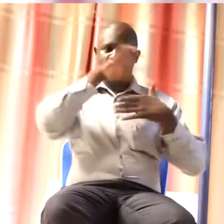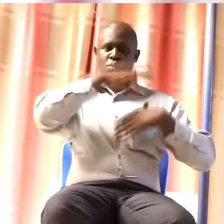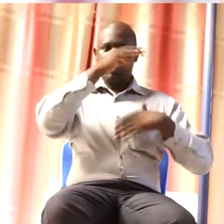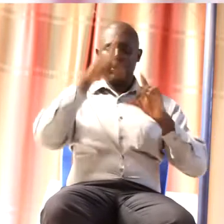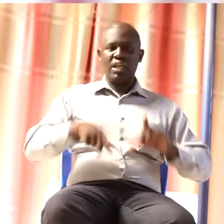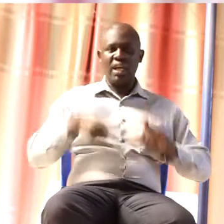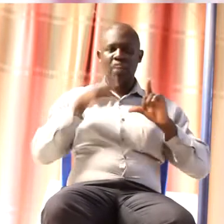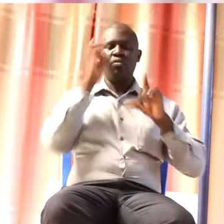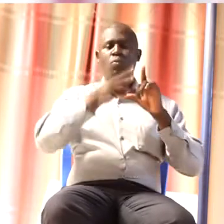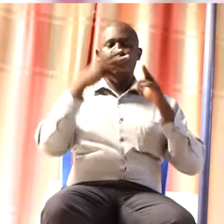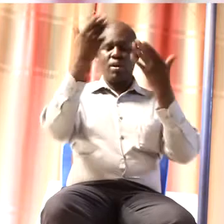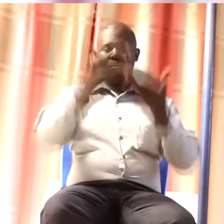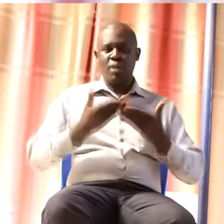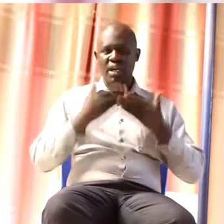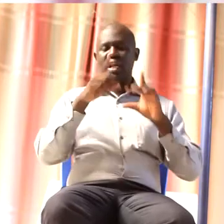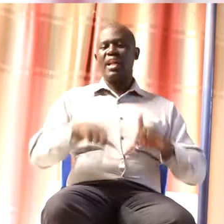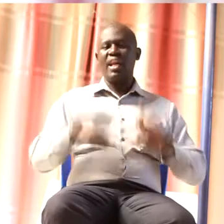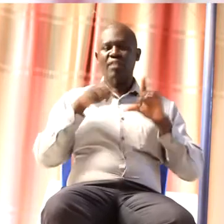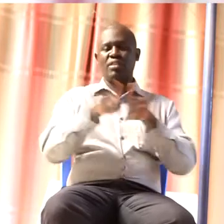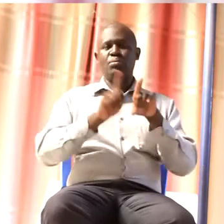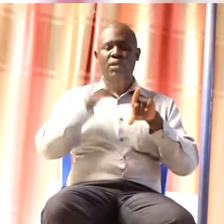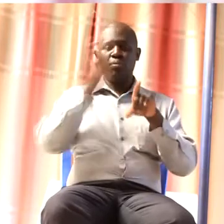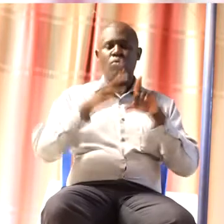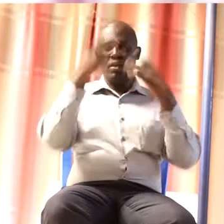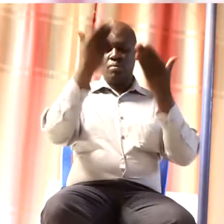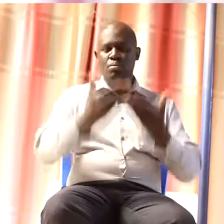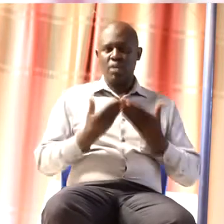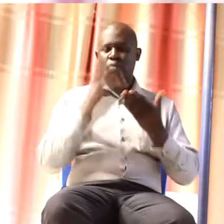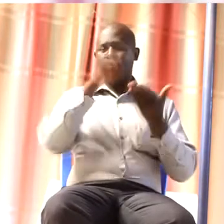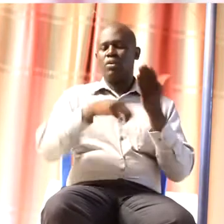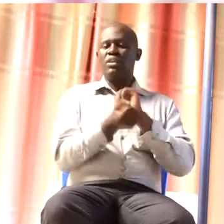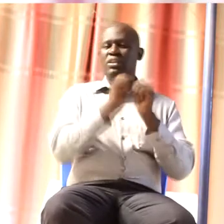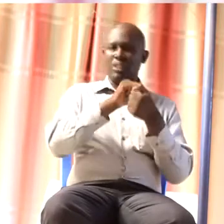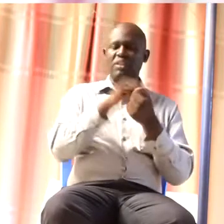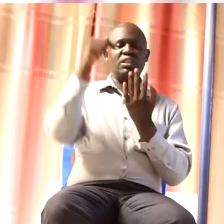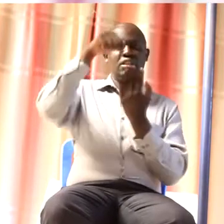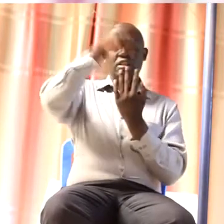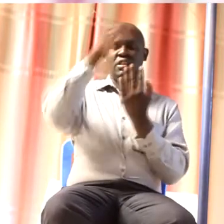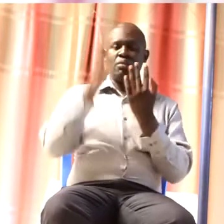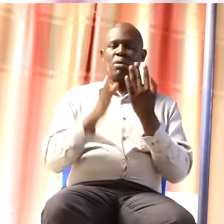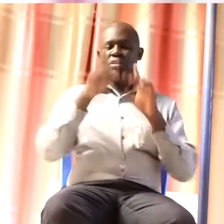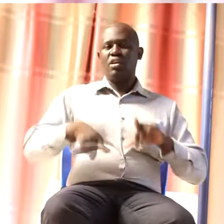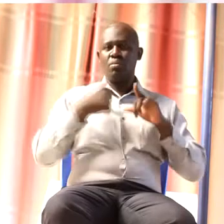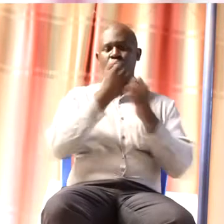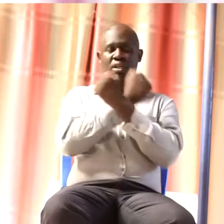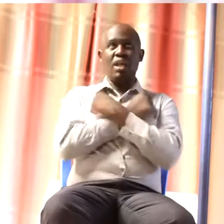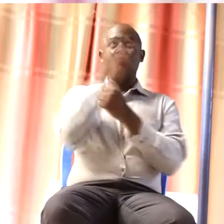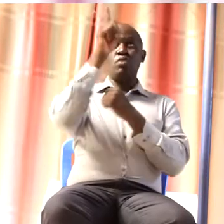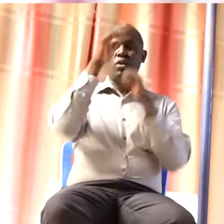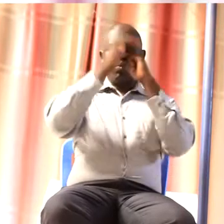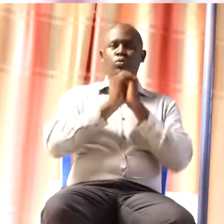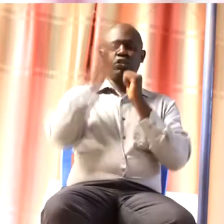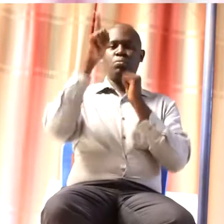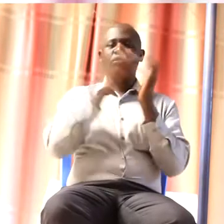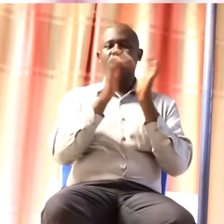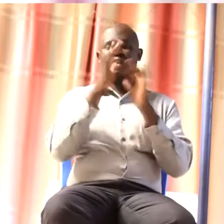bring life and it will bring a revolution in the lives of everyone today. I love you and I worship you. In